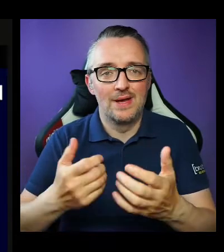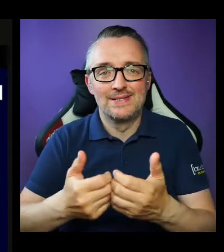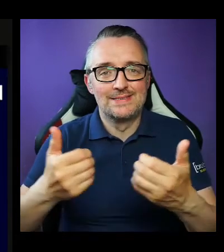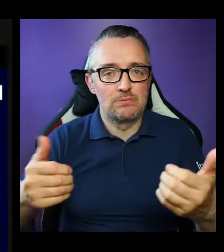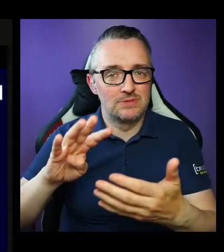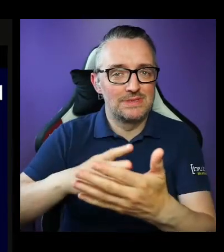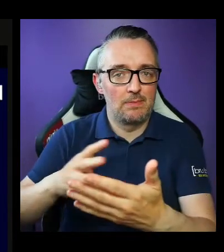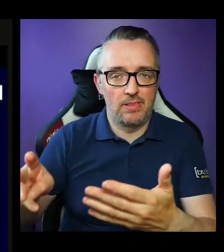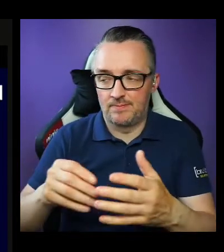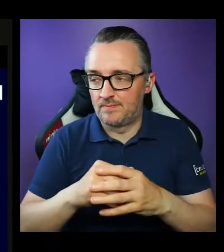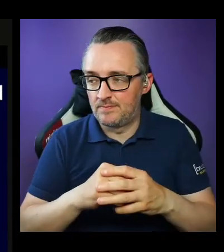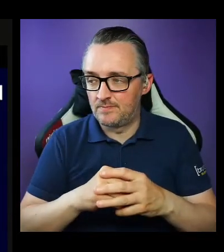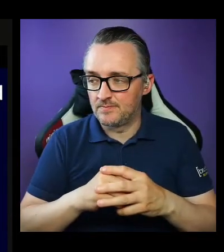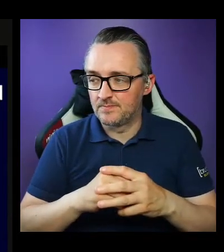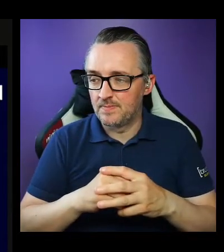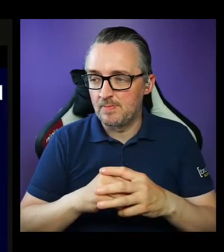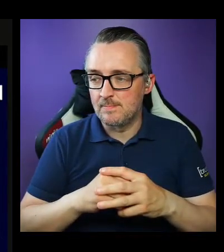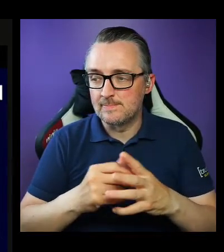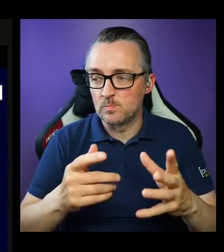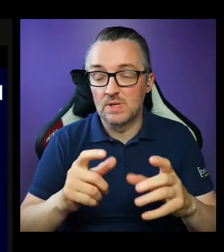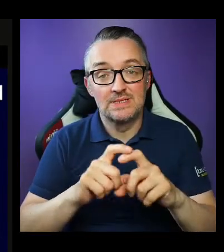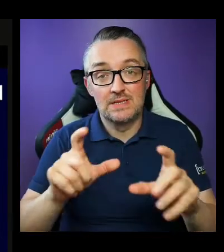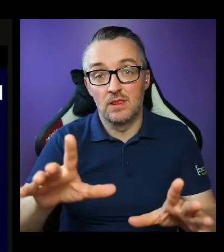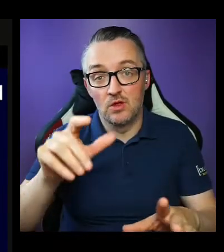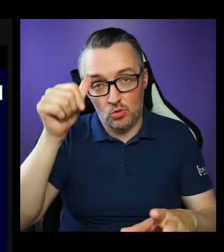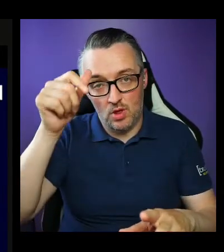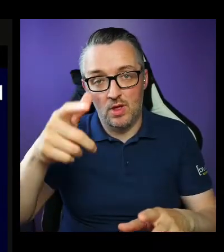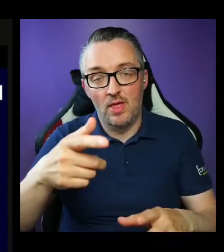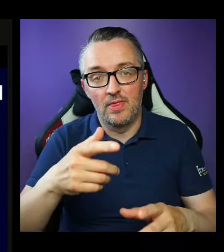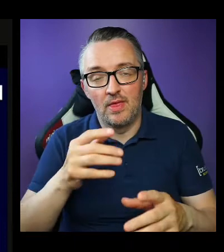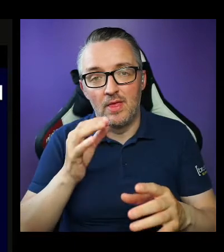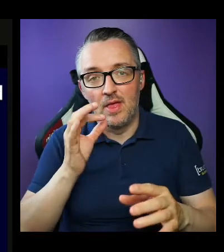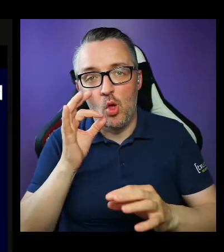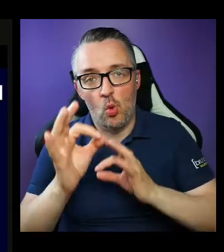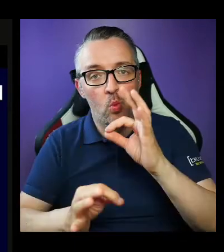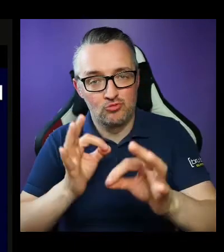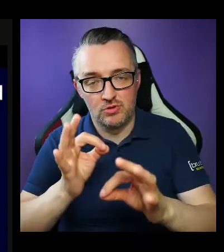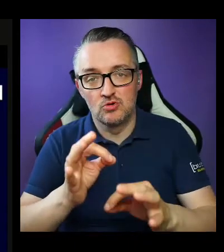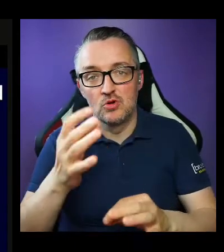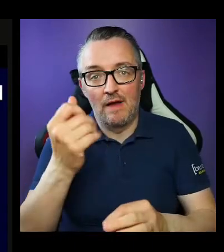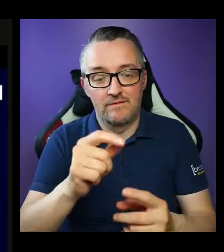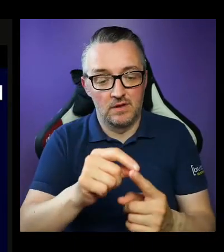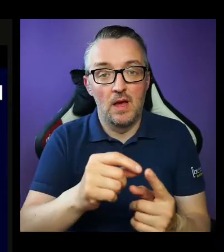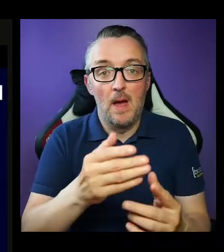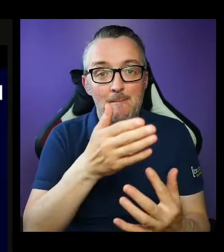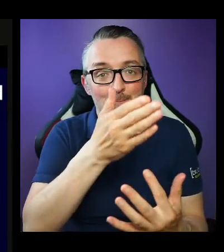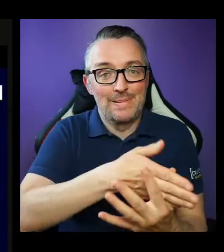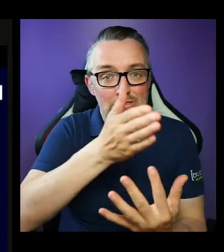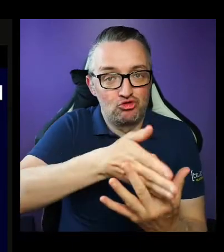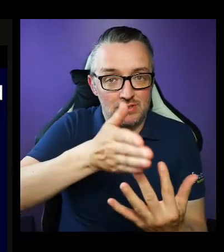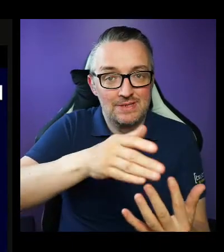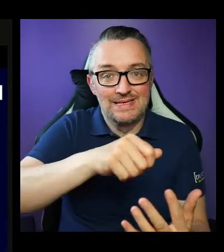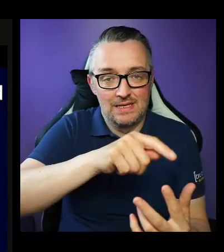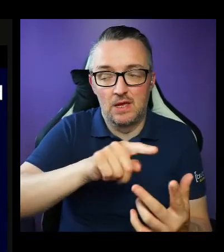table. But still keep in mind this trick where you have the partition key and the sort key generic, and you